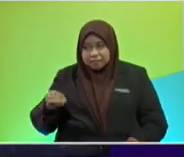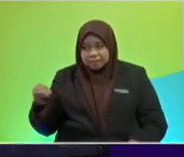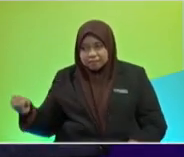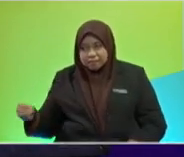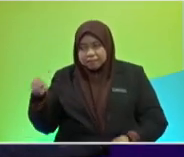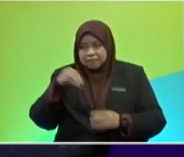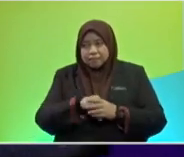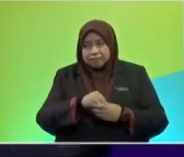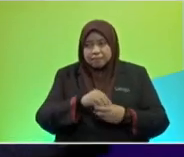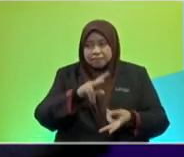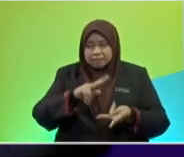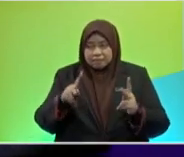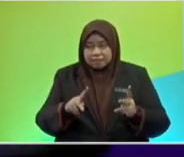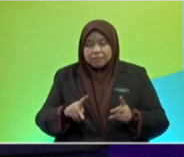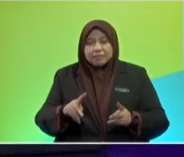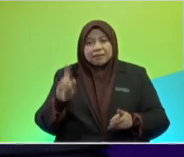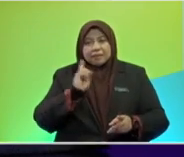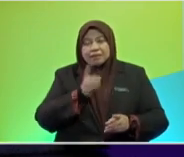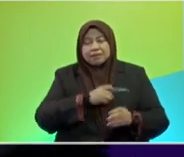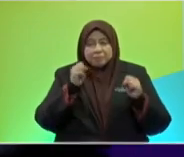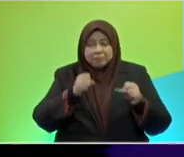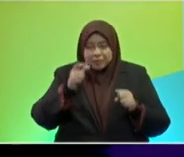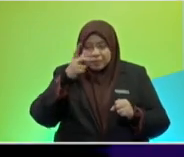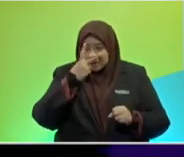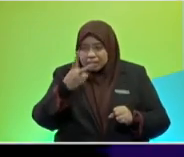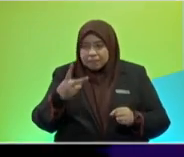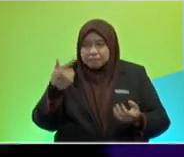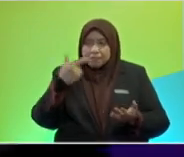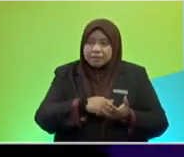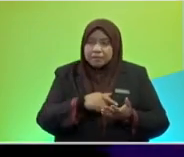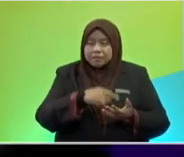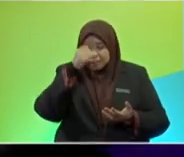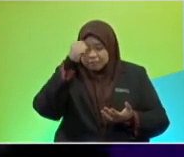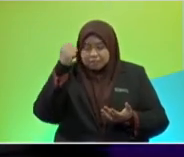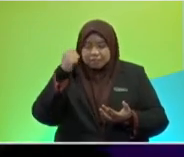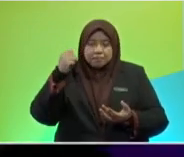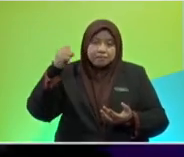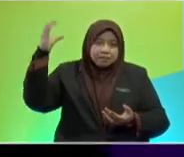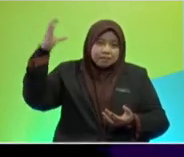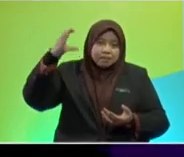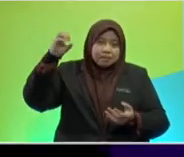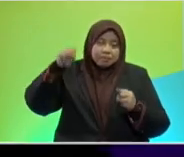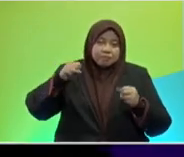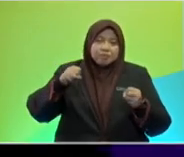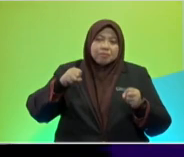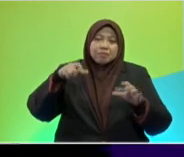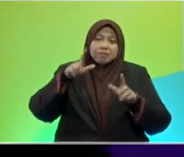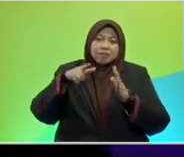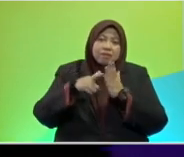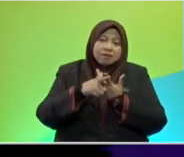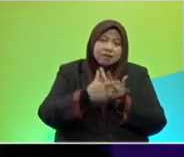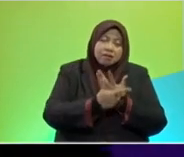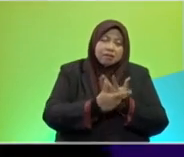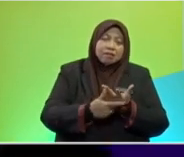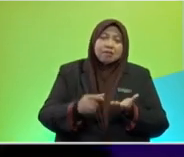the box, mm-hmm. but we can still see it because light can pass through that transparent box. Yes. But there is, if you